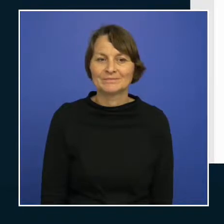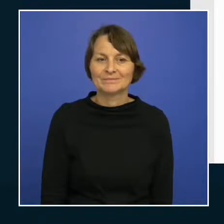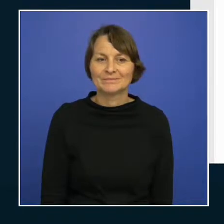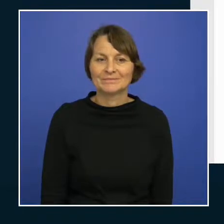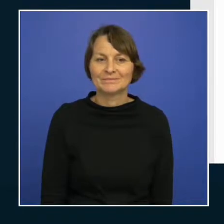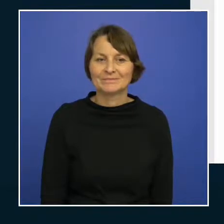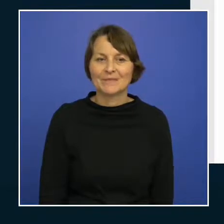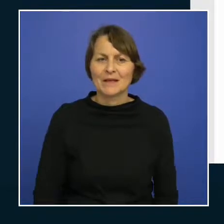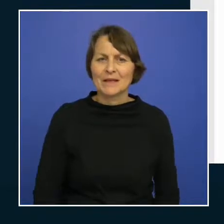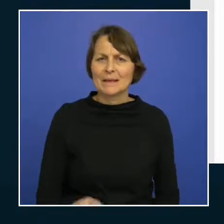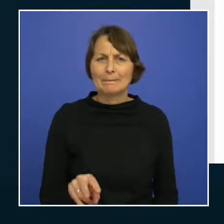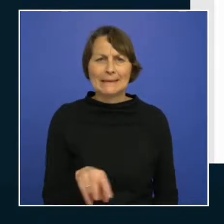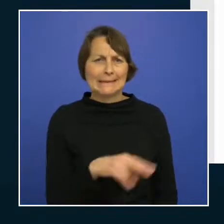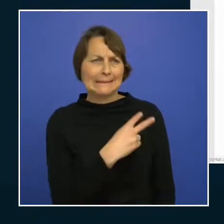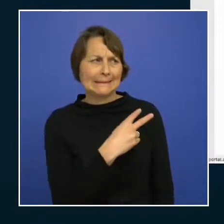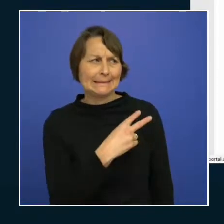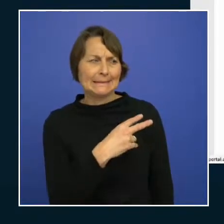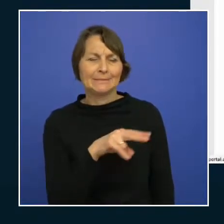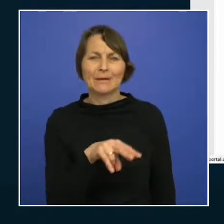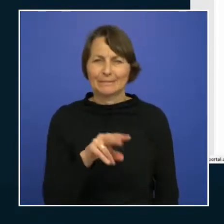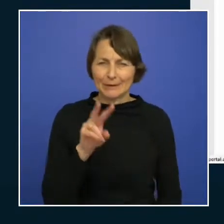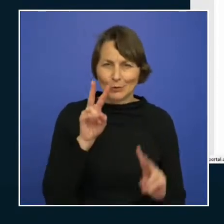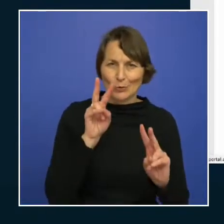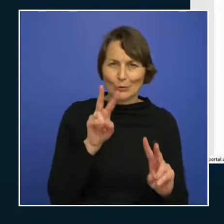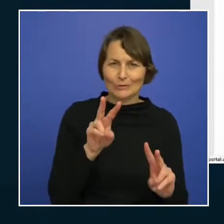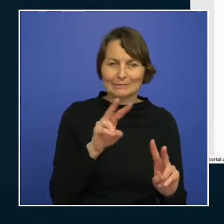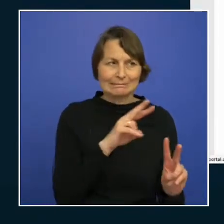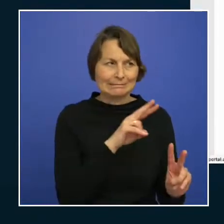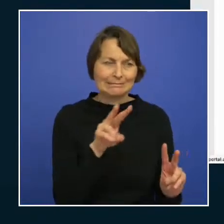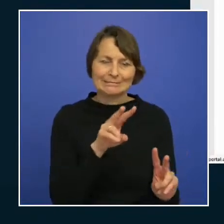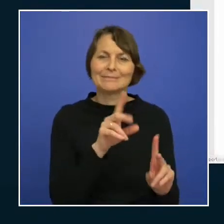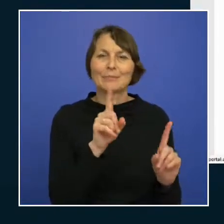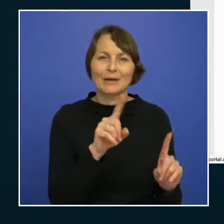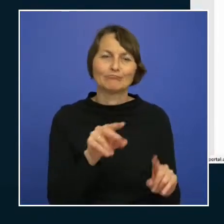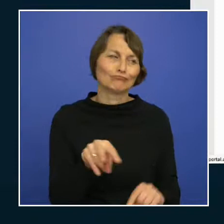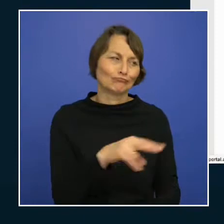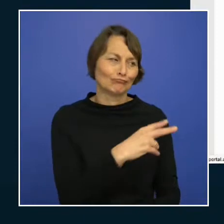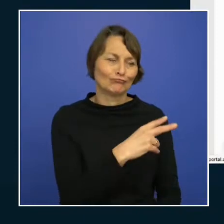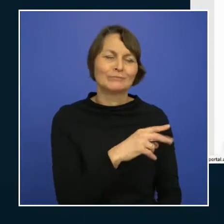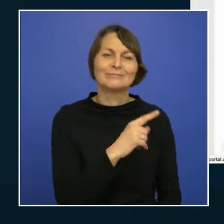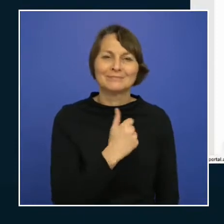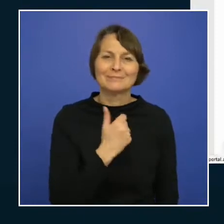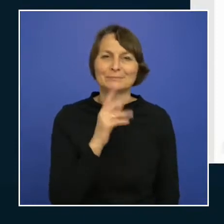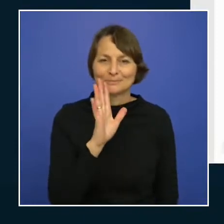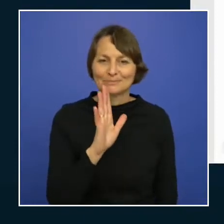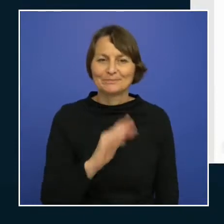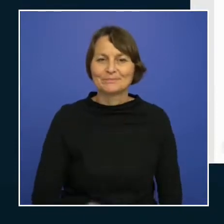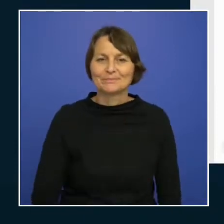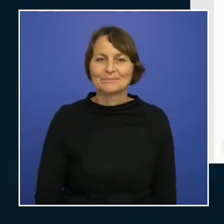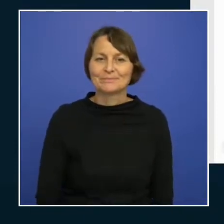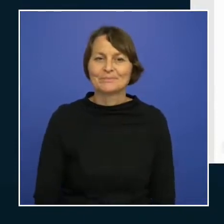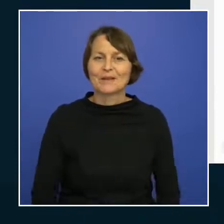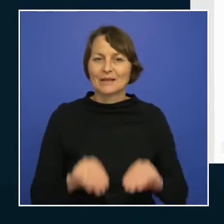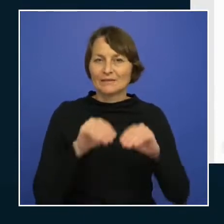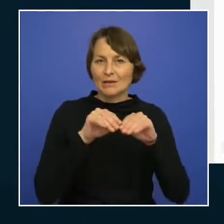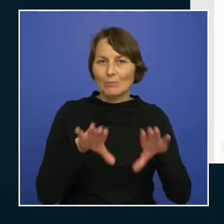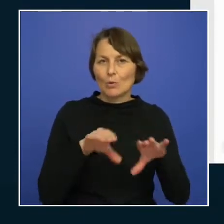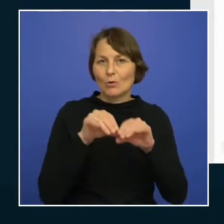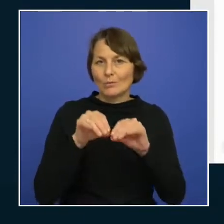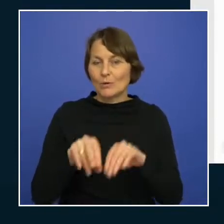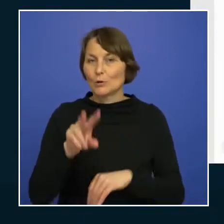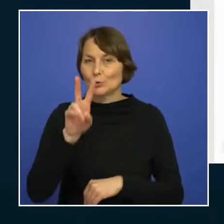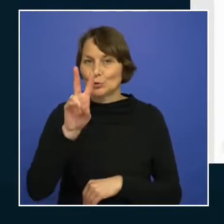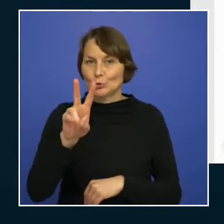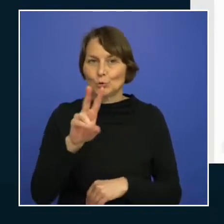camera anymore. But what you'll see here is I deployed 2 resource groups. I got like